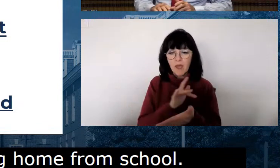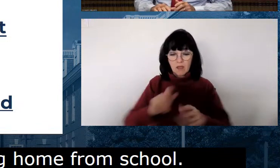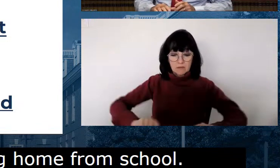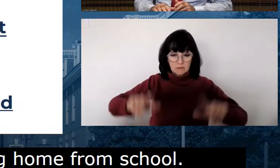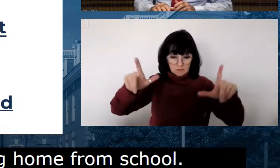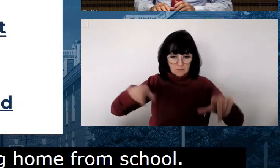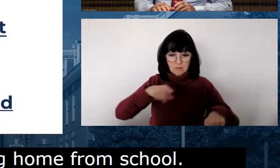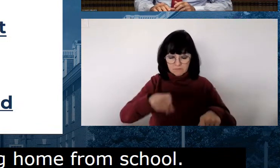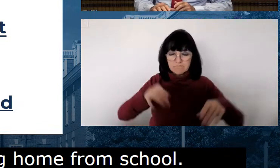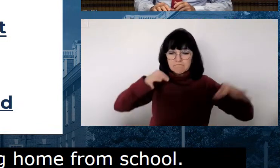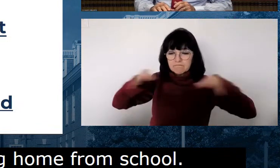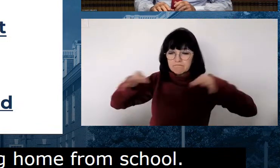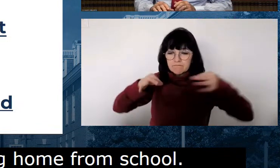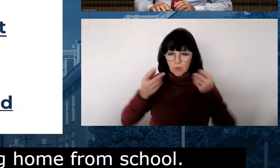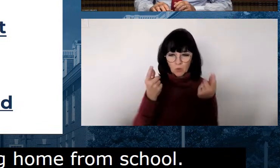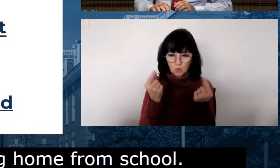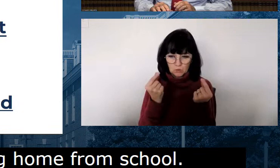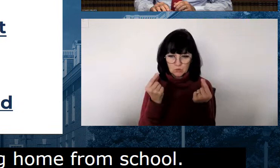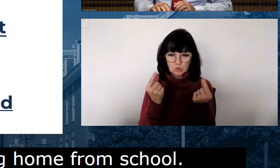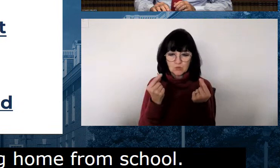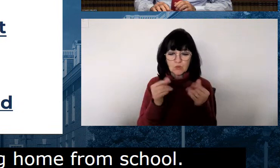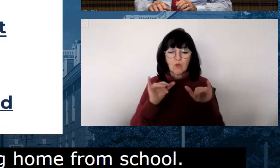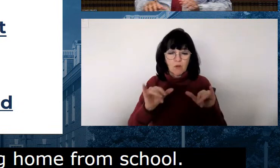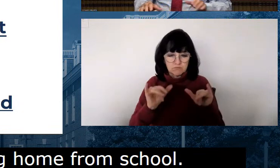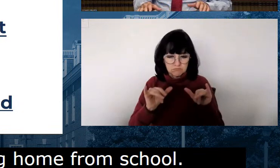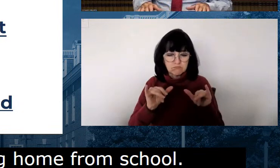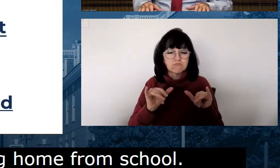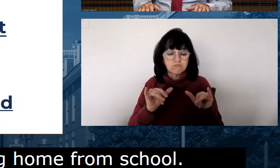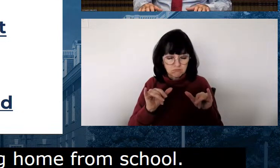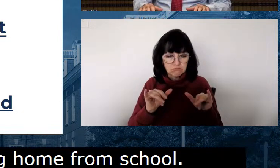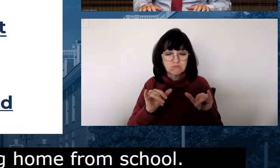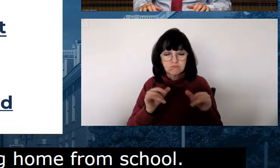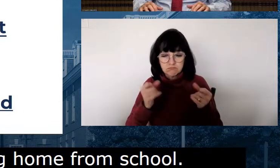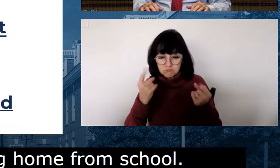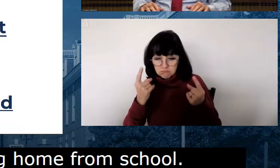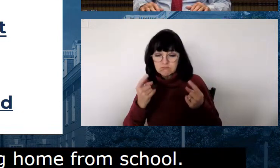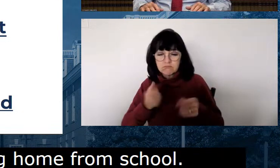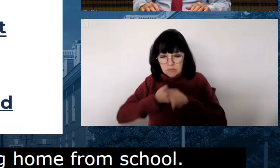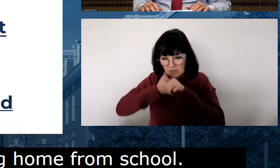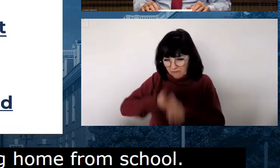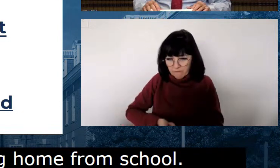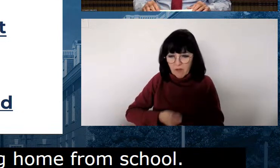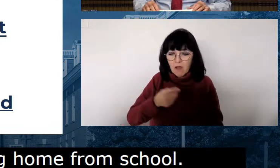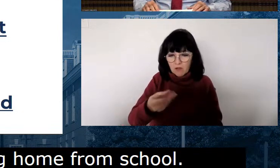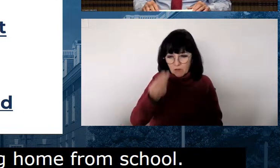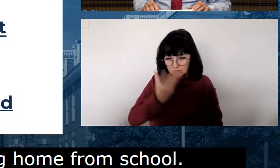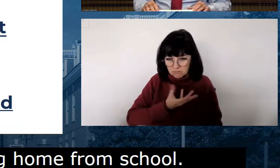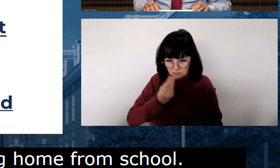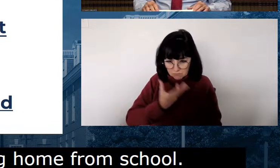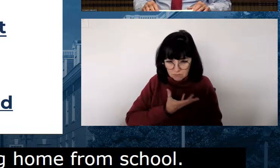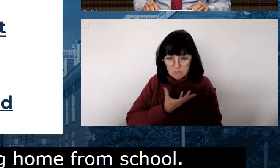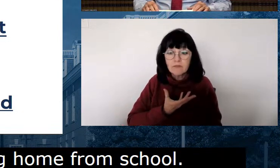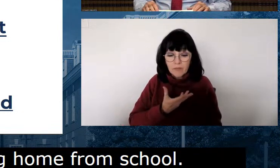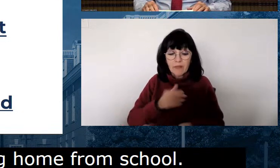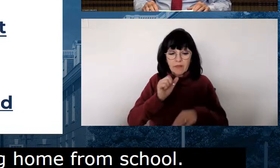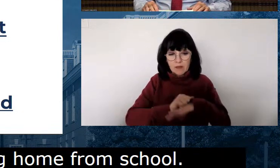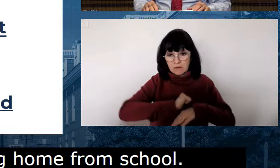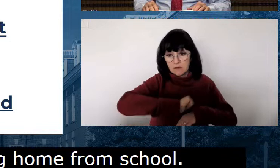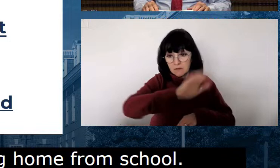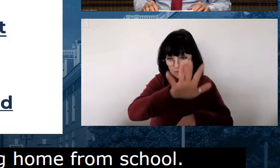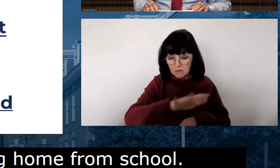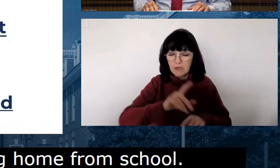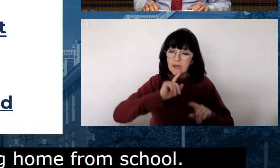remotely on your laptop, and a good way to do it. Then you get the answer back in a couple of